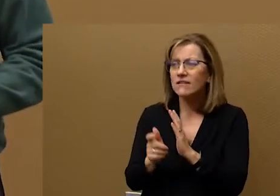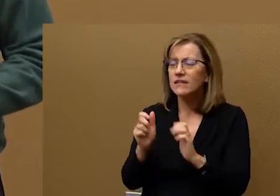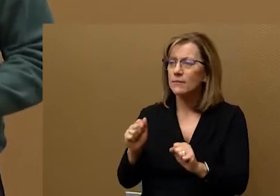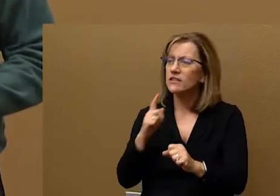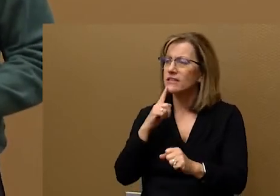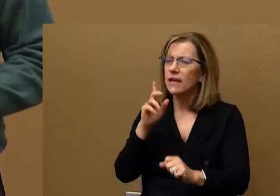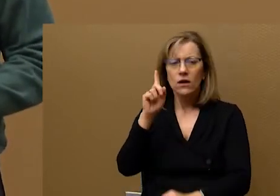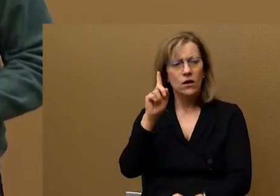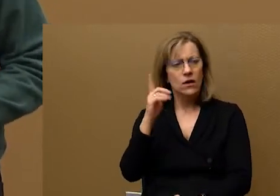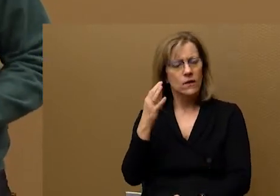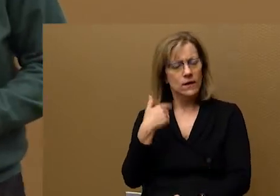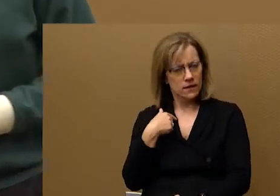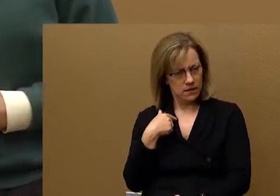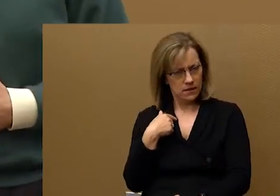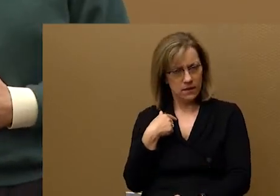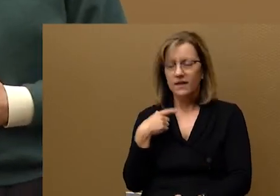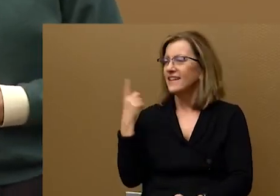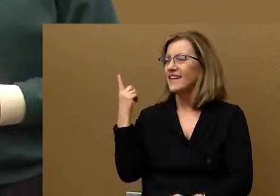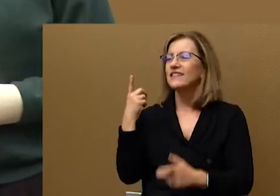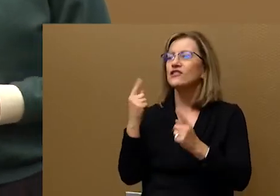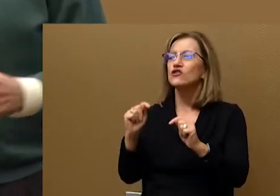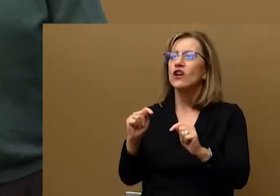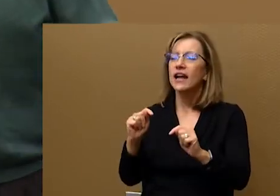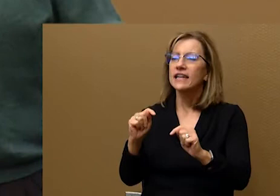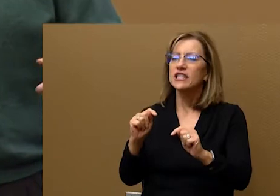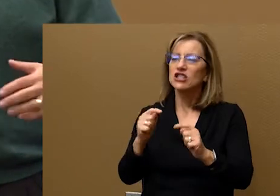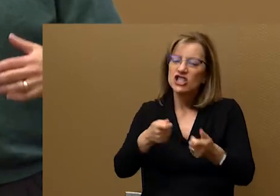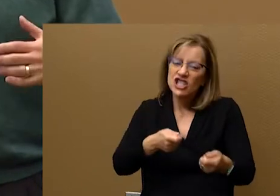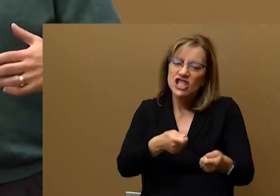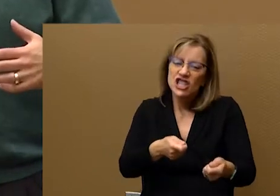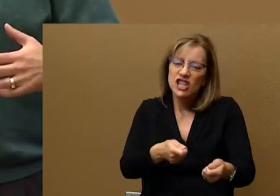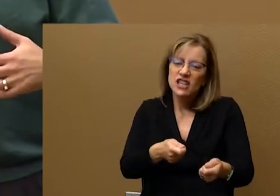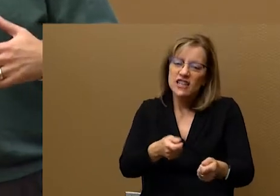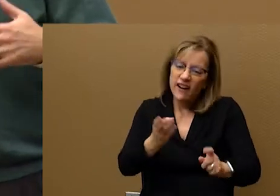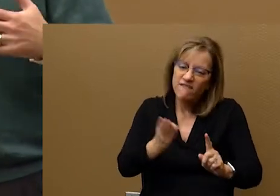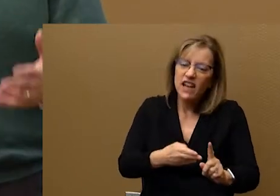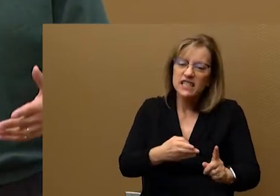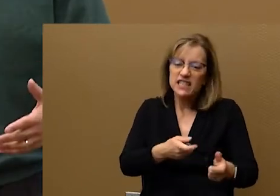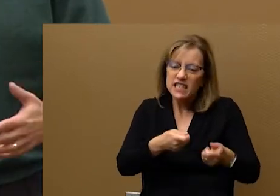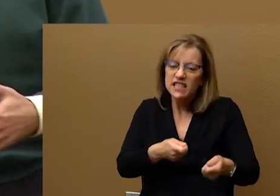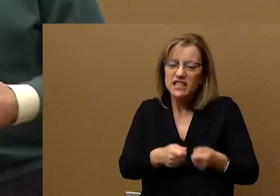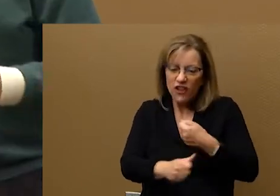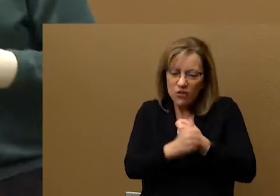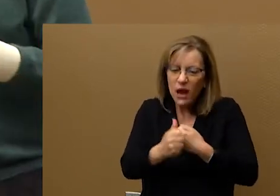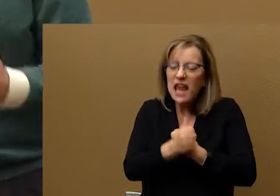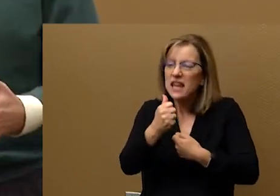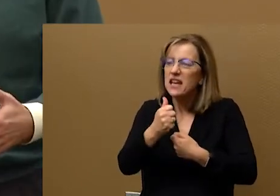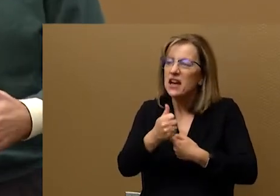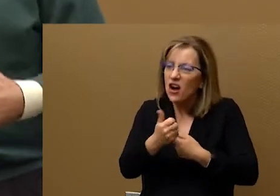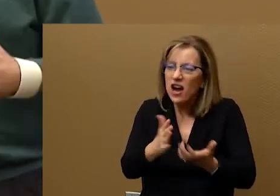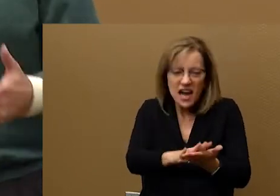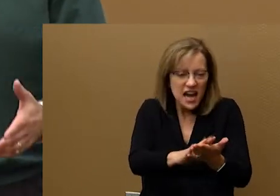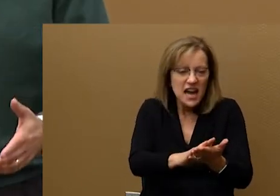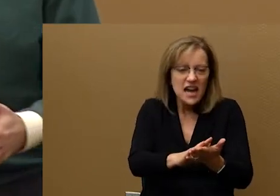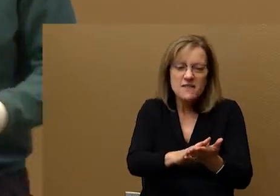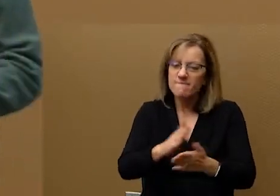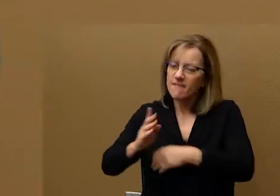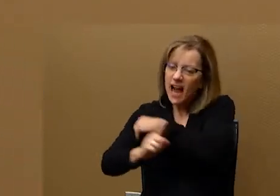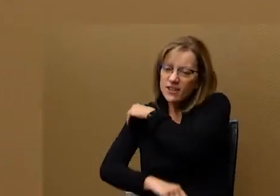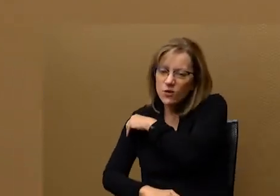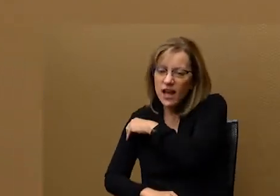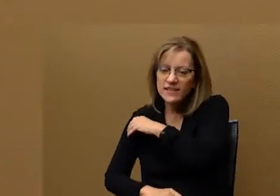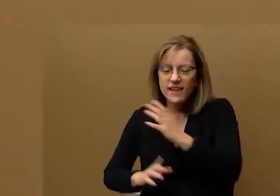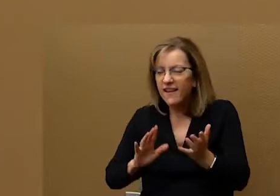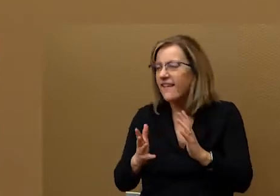The ability to say, wait a second, oh, you notice he was trying to persuade, he was trying to convince, he threatened, he